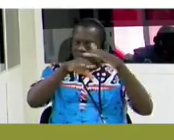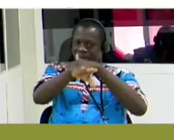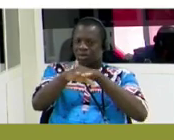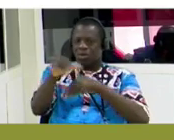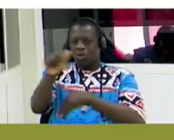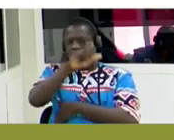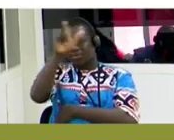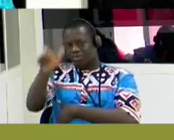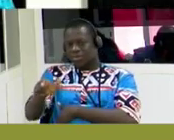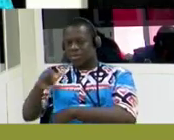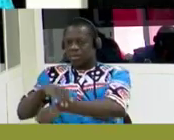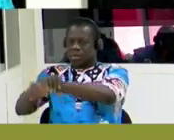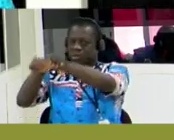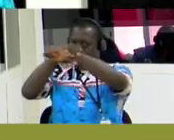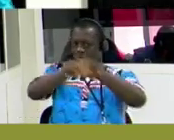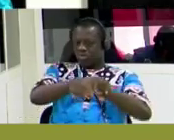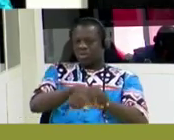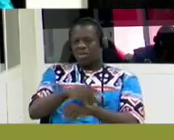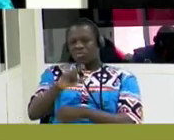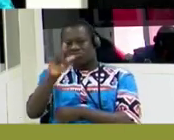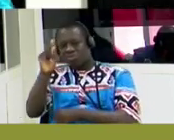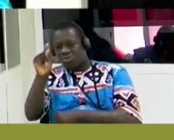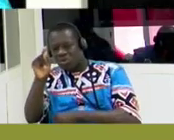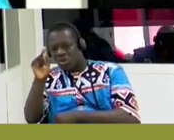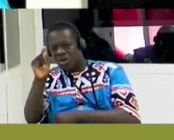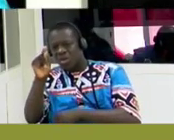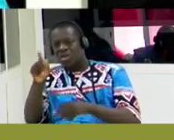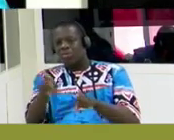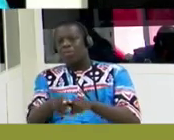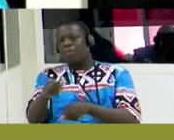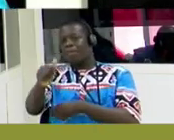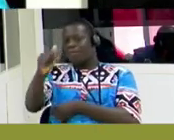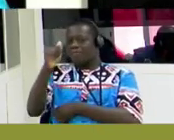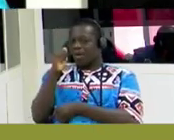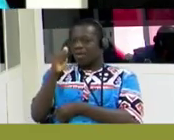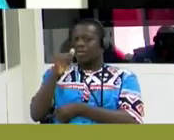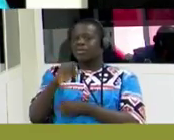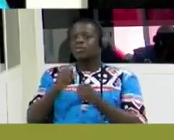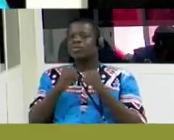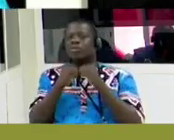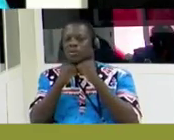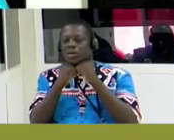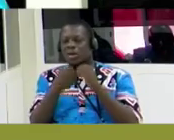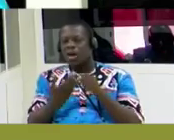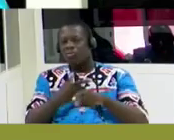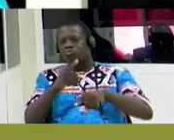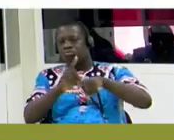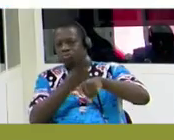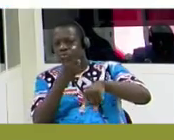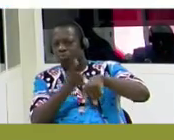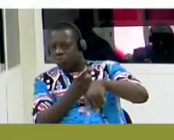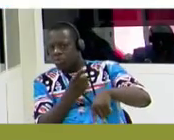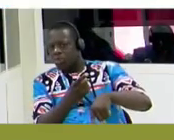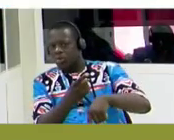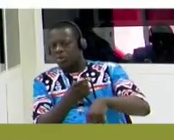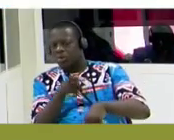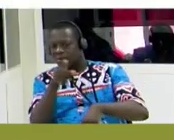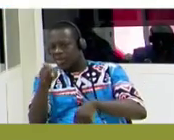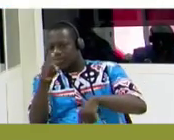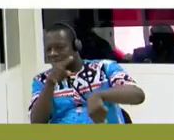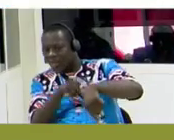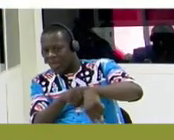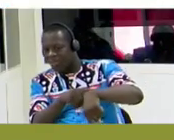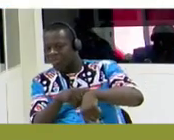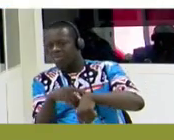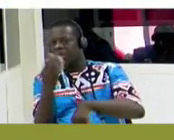A little back to Sana Sabali. Did he suffer any injuries? That time, maybe